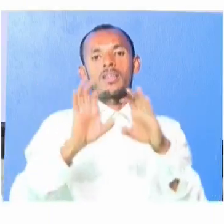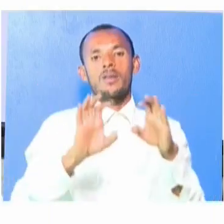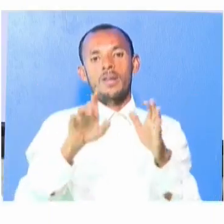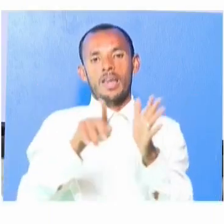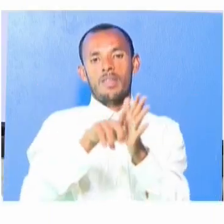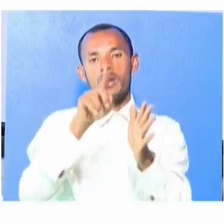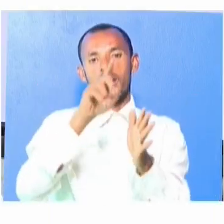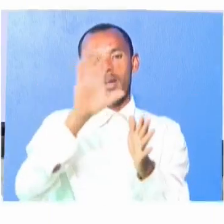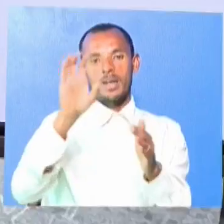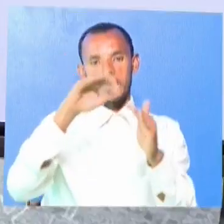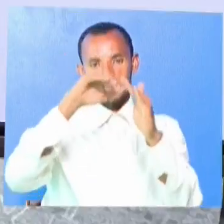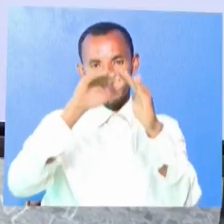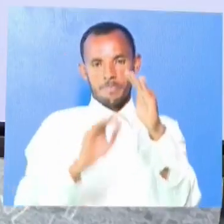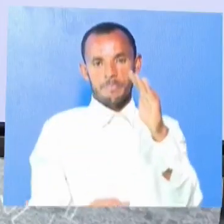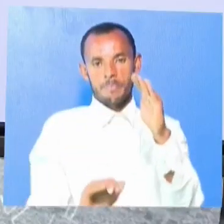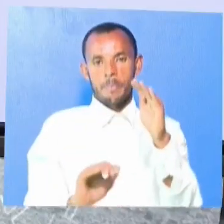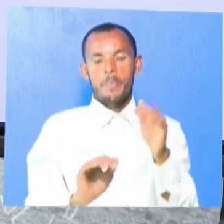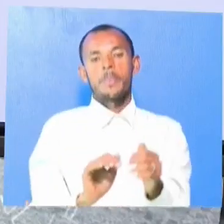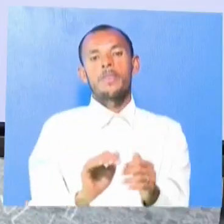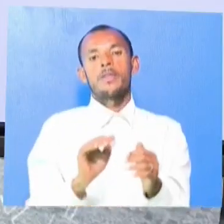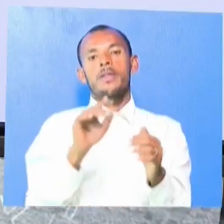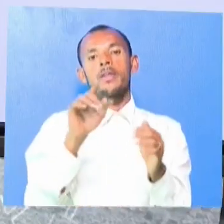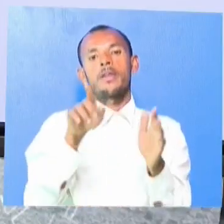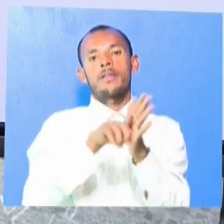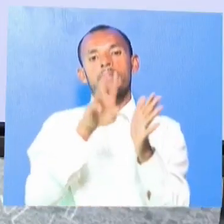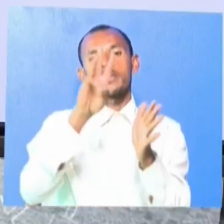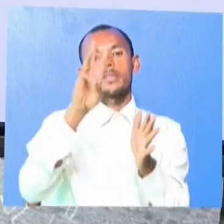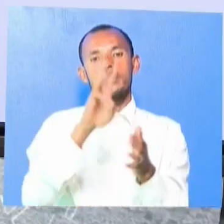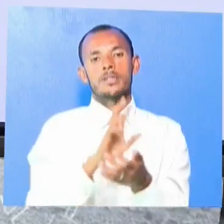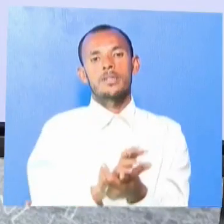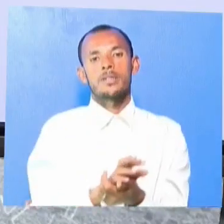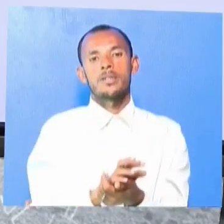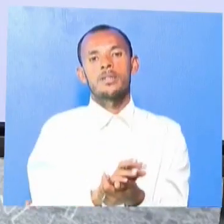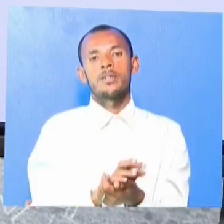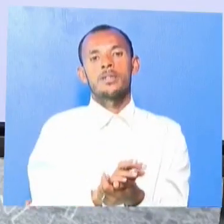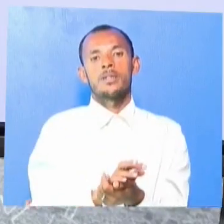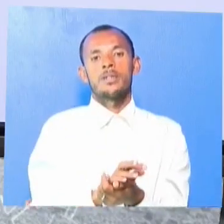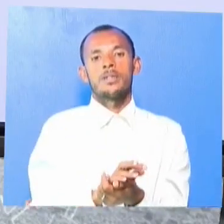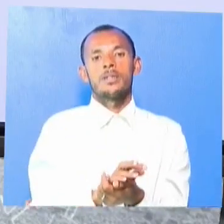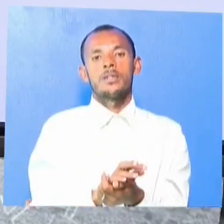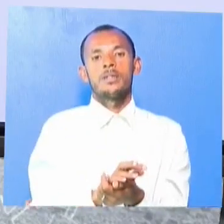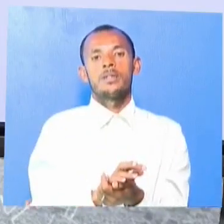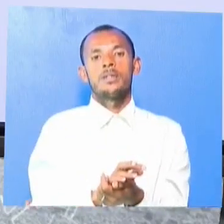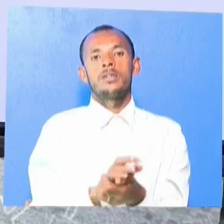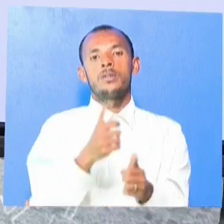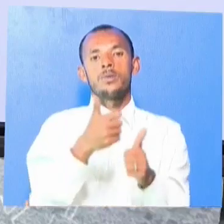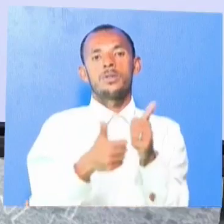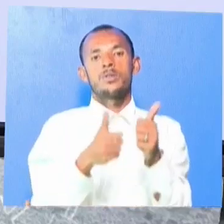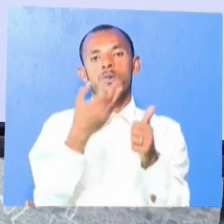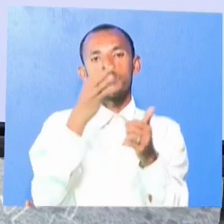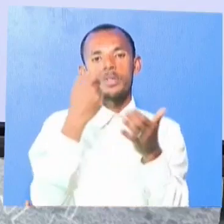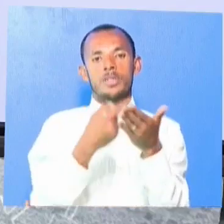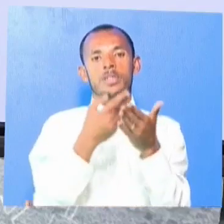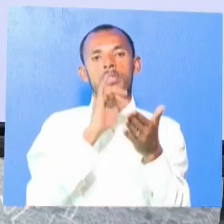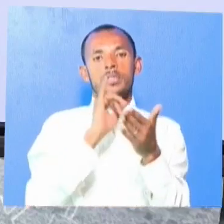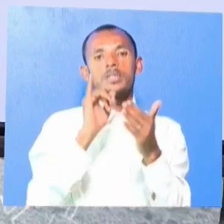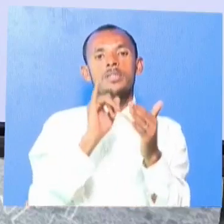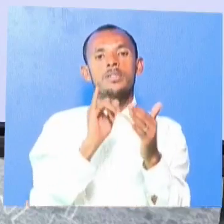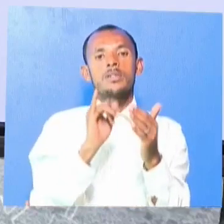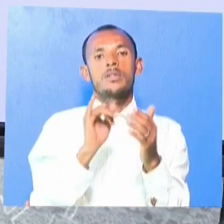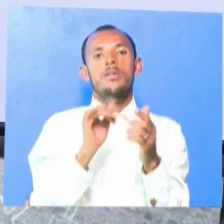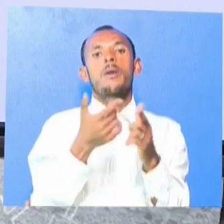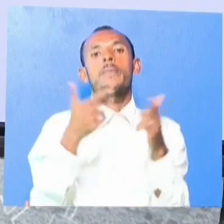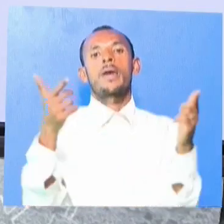is smaller than negative 6. Therefore, which of these two of